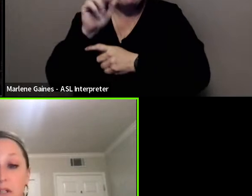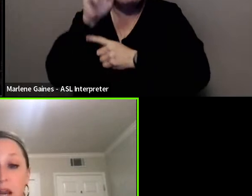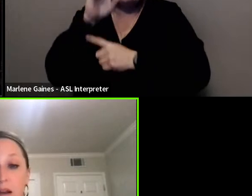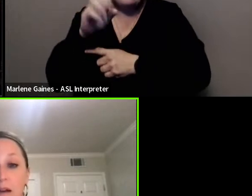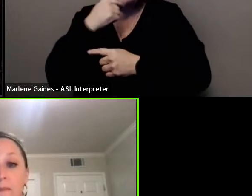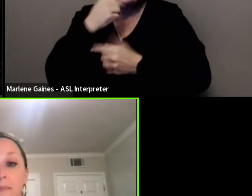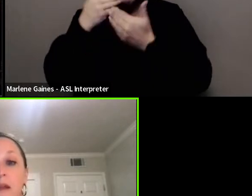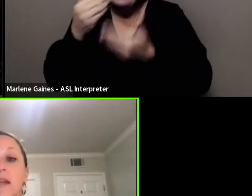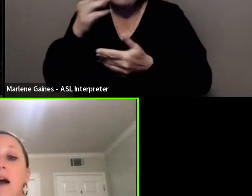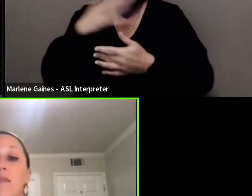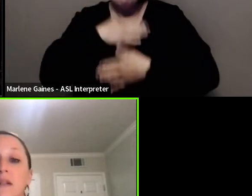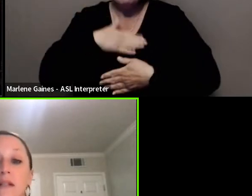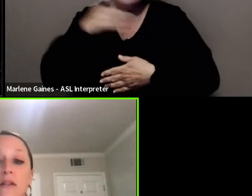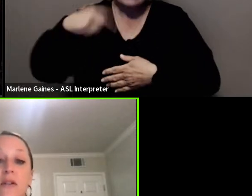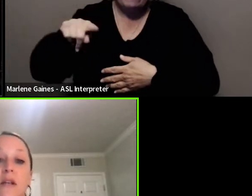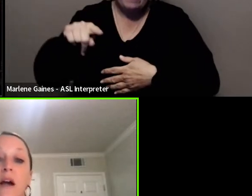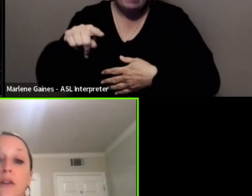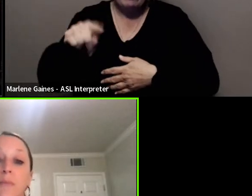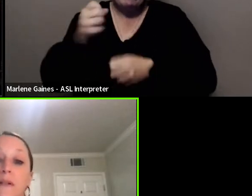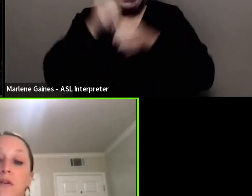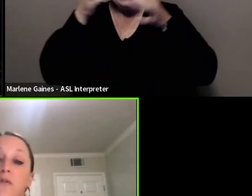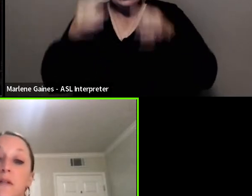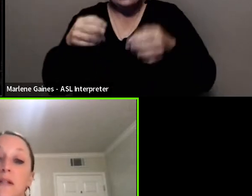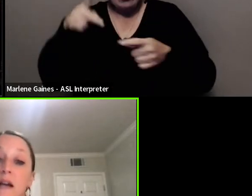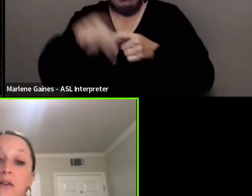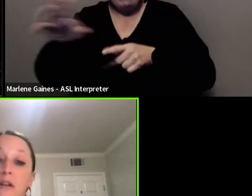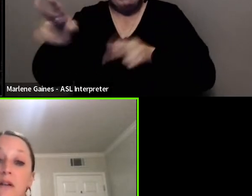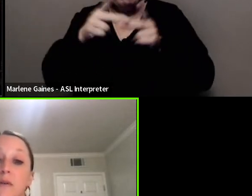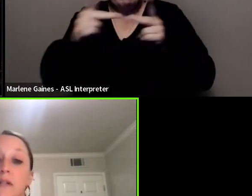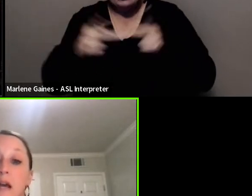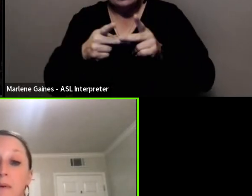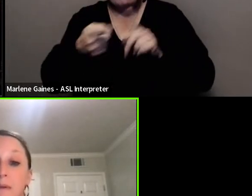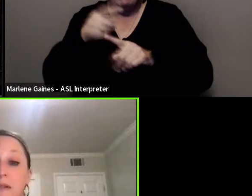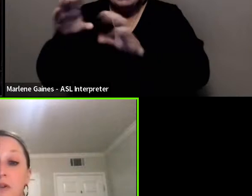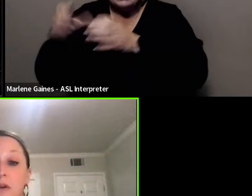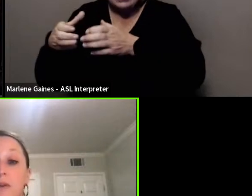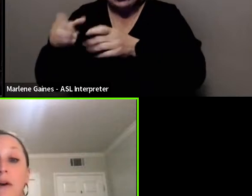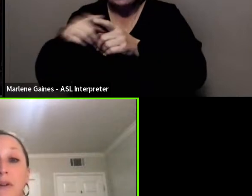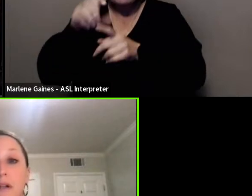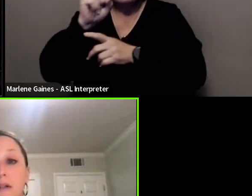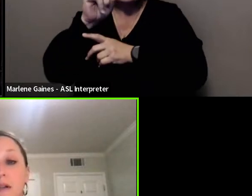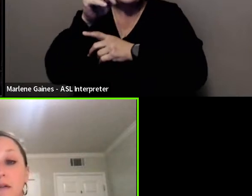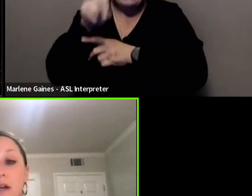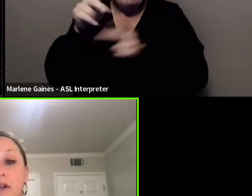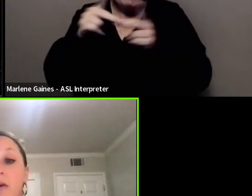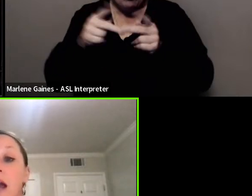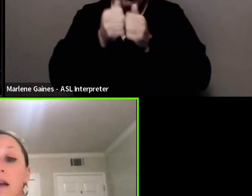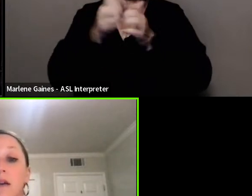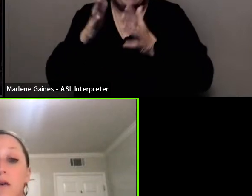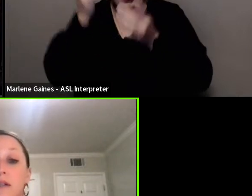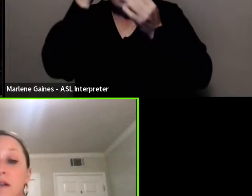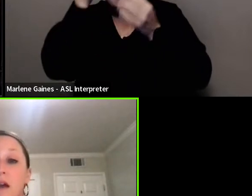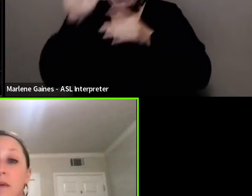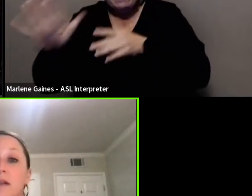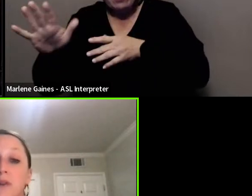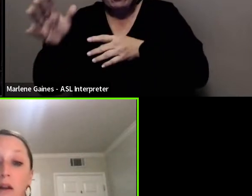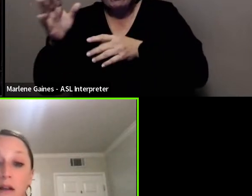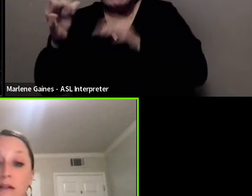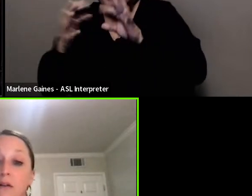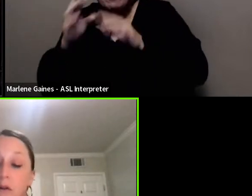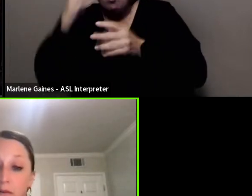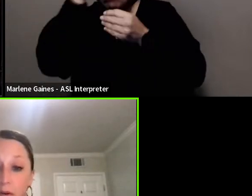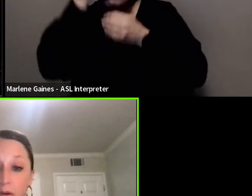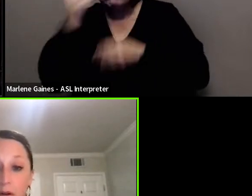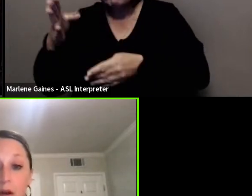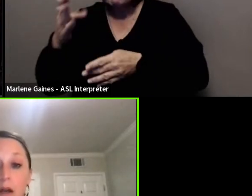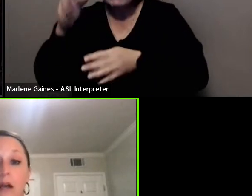or appreciated. To have the decision to cut their position from a section to a stipend position without their consideration or any notice to them is